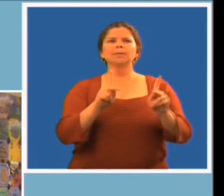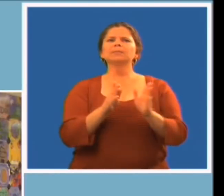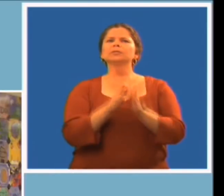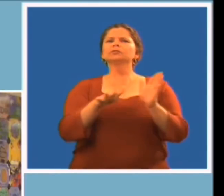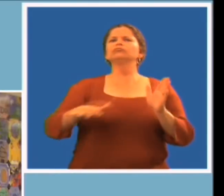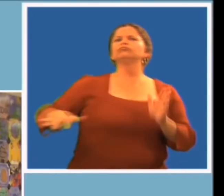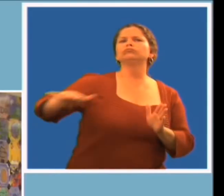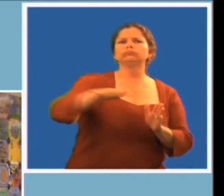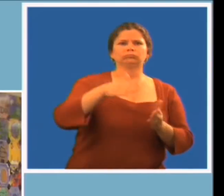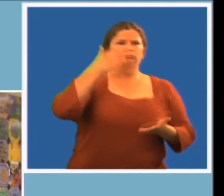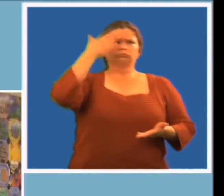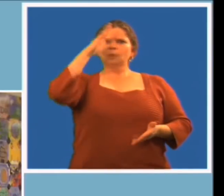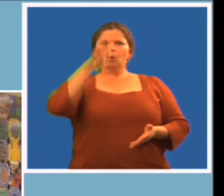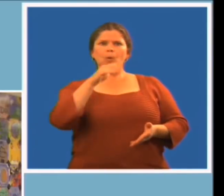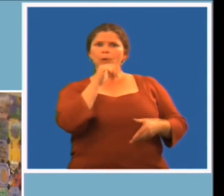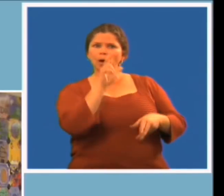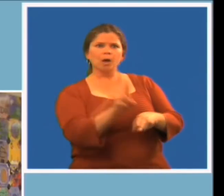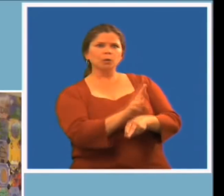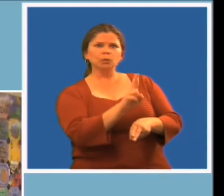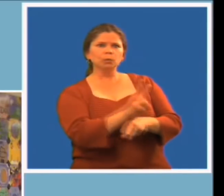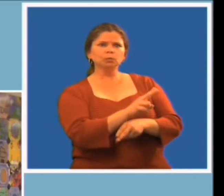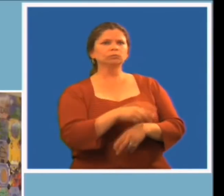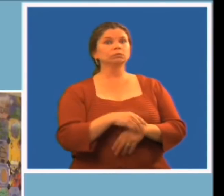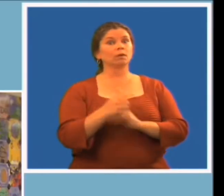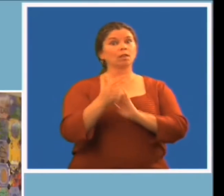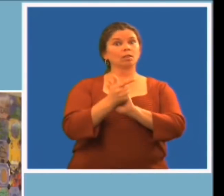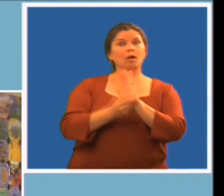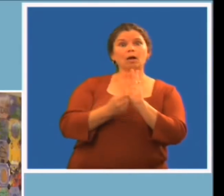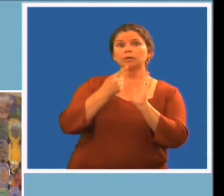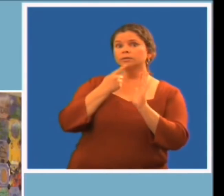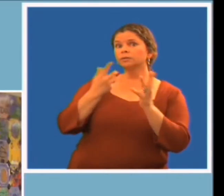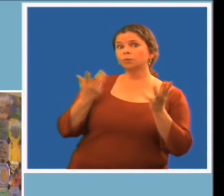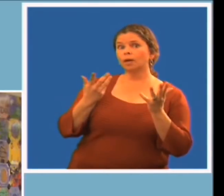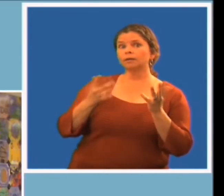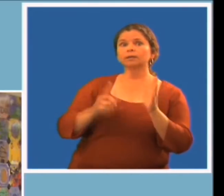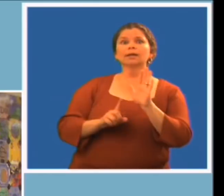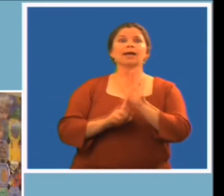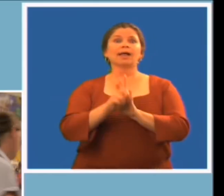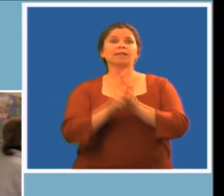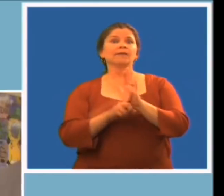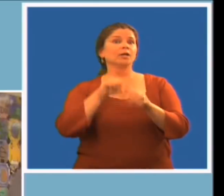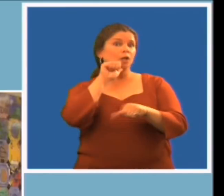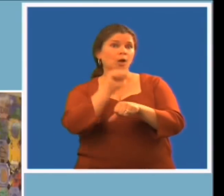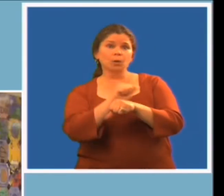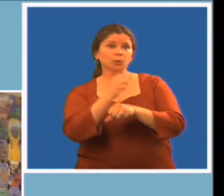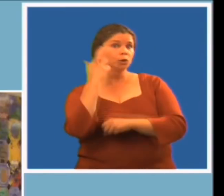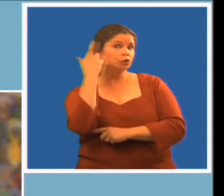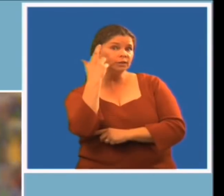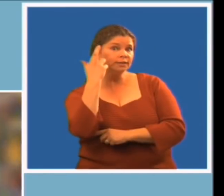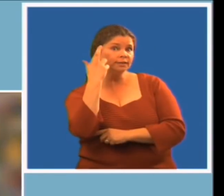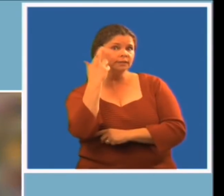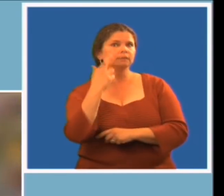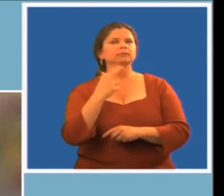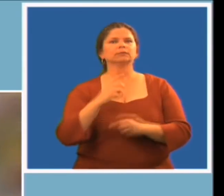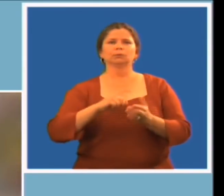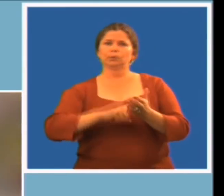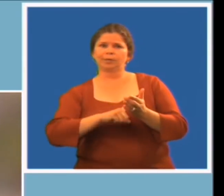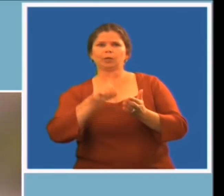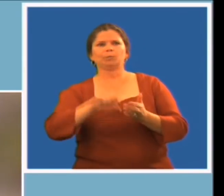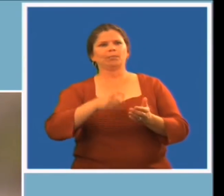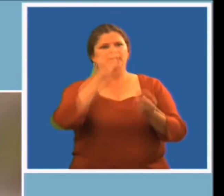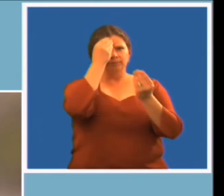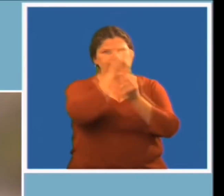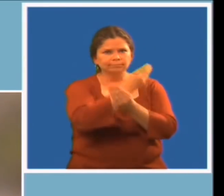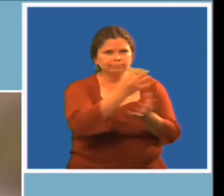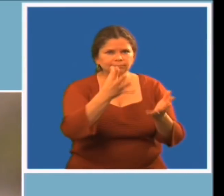service. The legislation requires that care be taken to provide notice that the device, the elevator, is